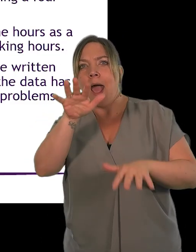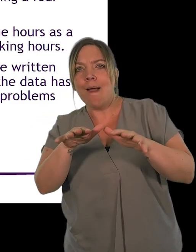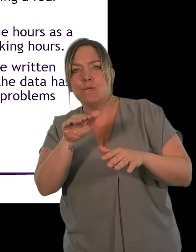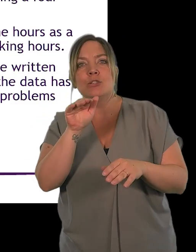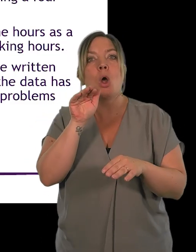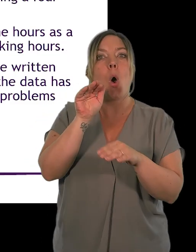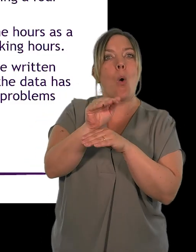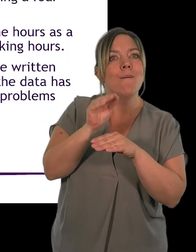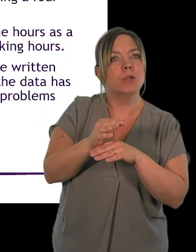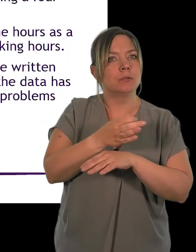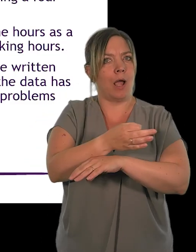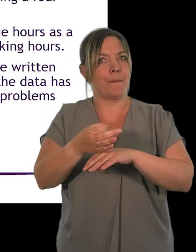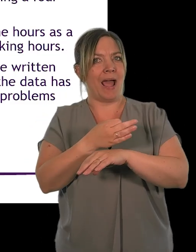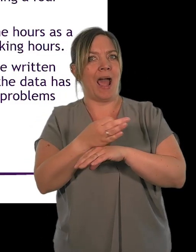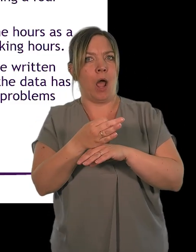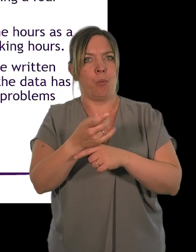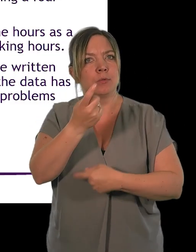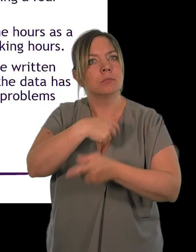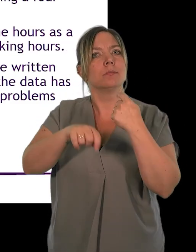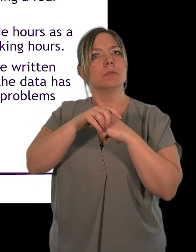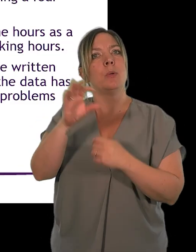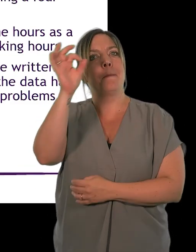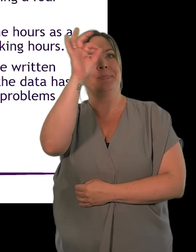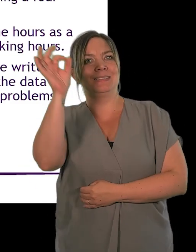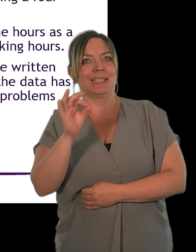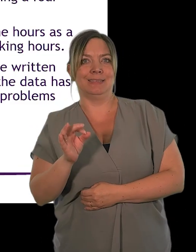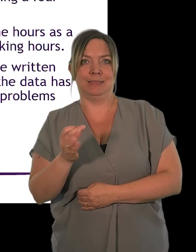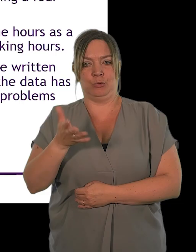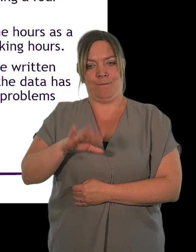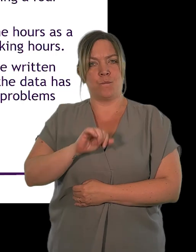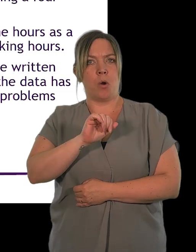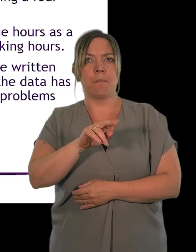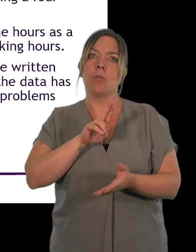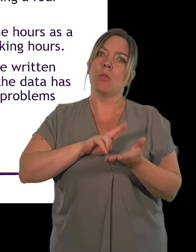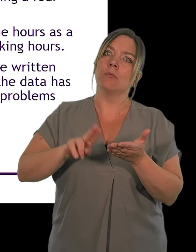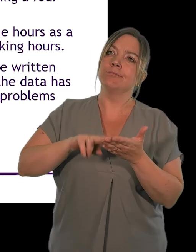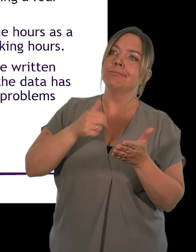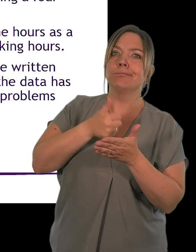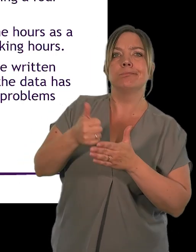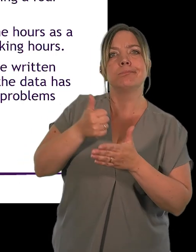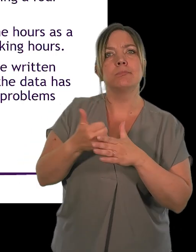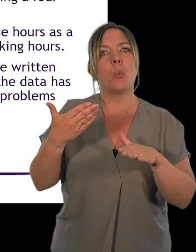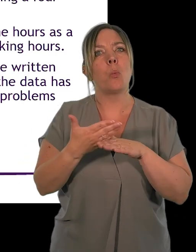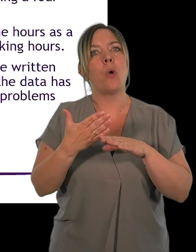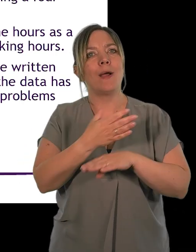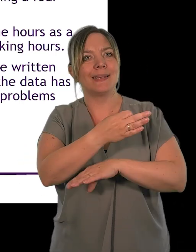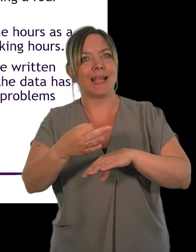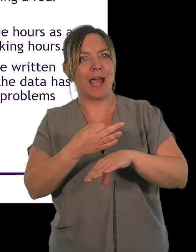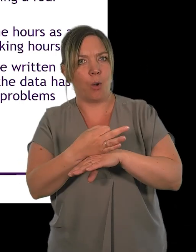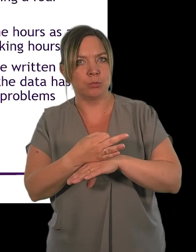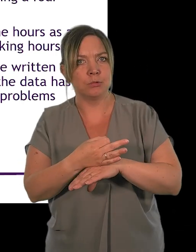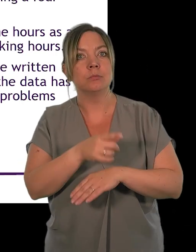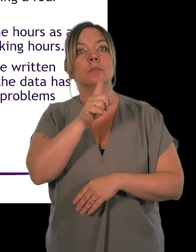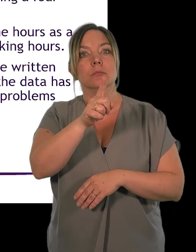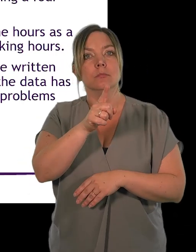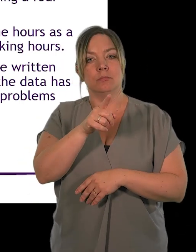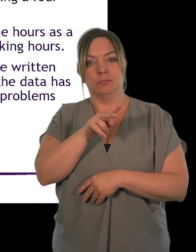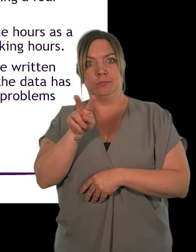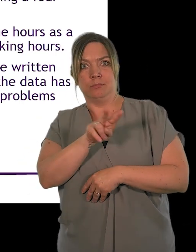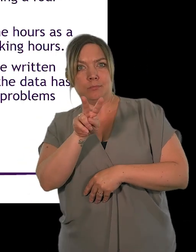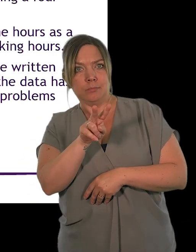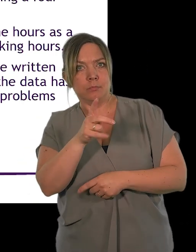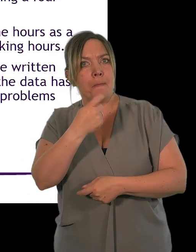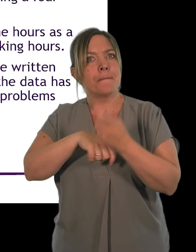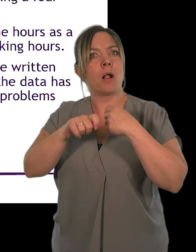and then analyse the results and provide written comments on any issues that the data has